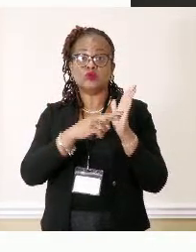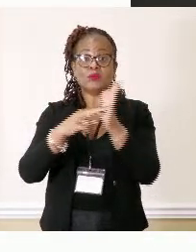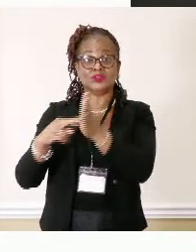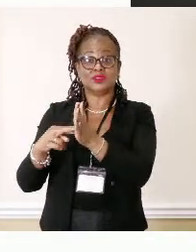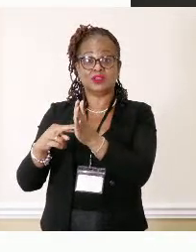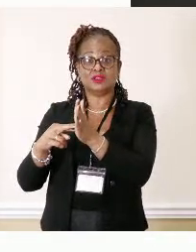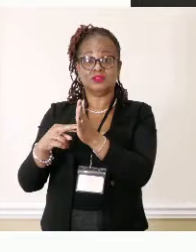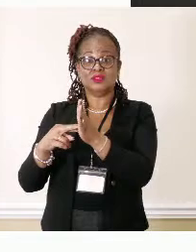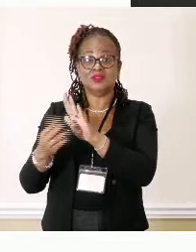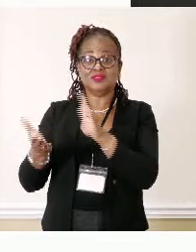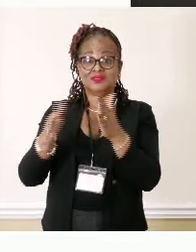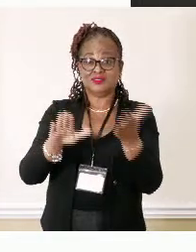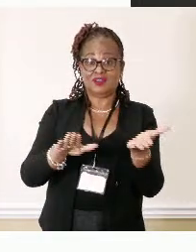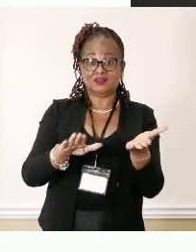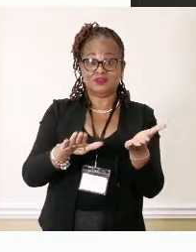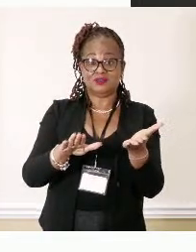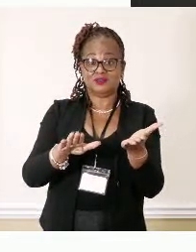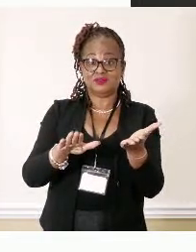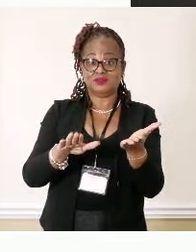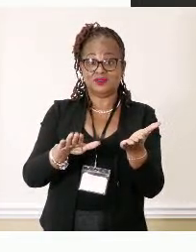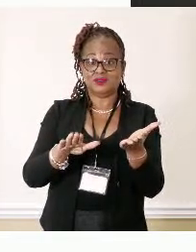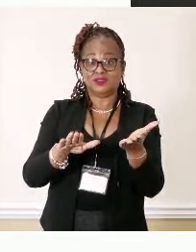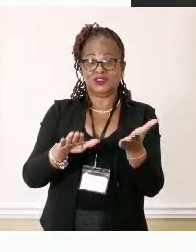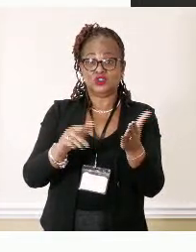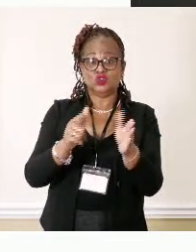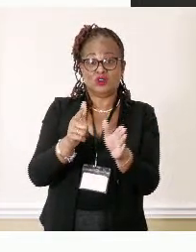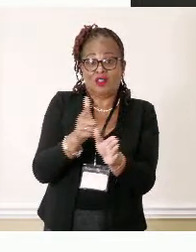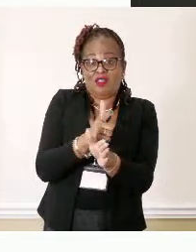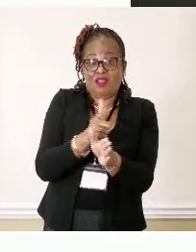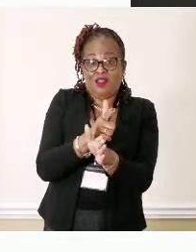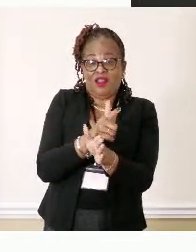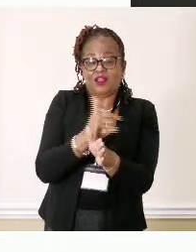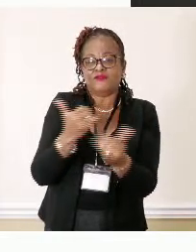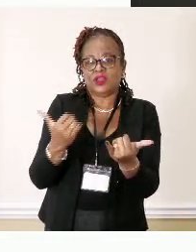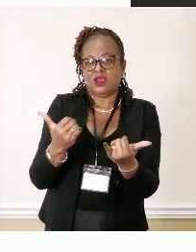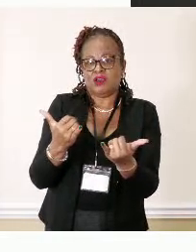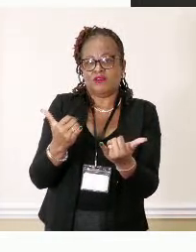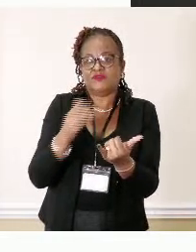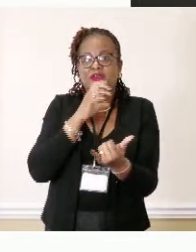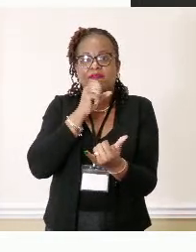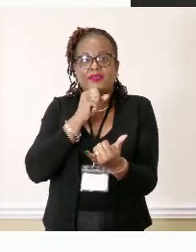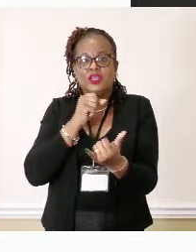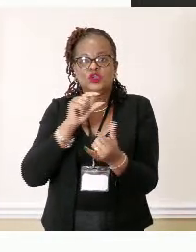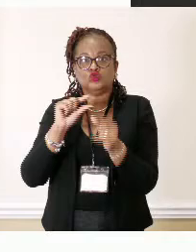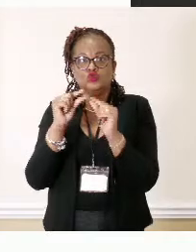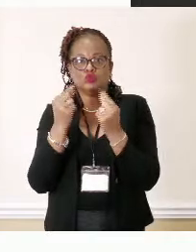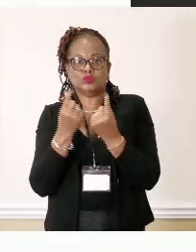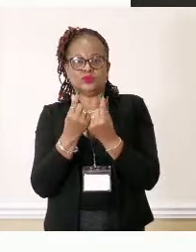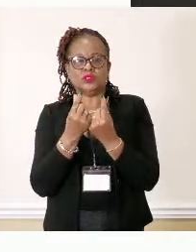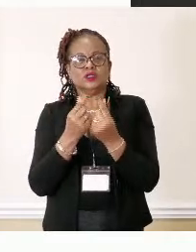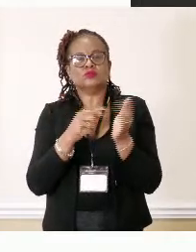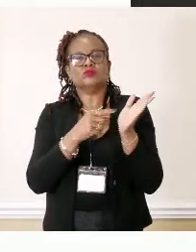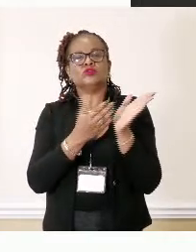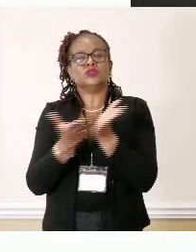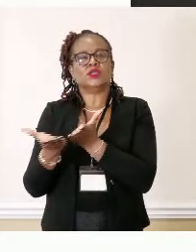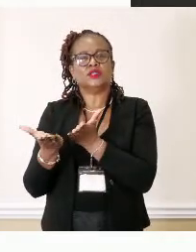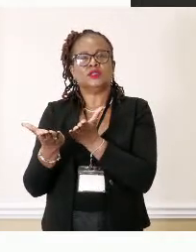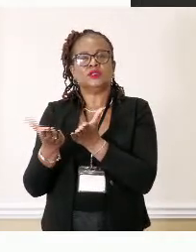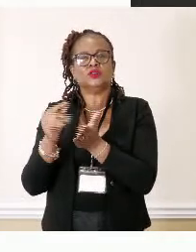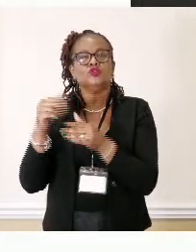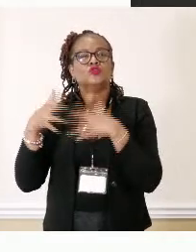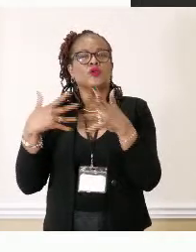that the mortality is certainly to the left now of that age group that is presented in the gray.